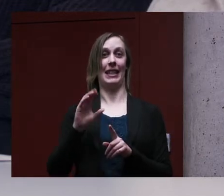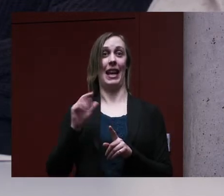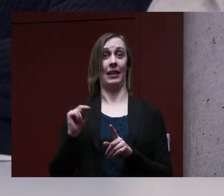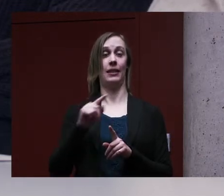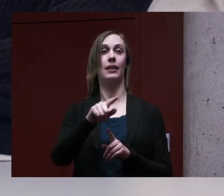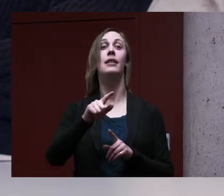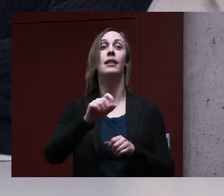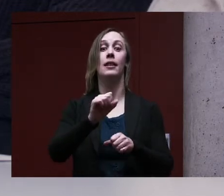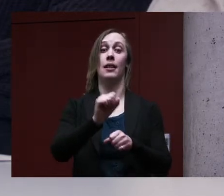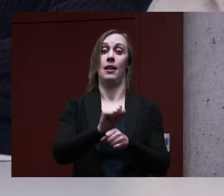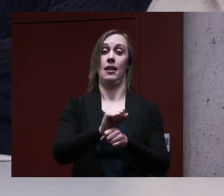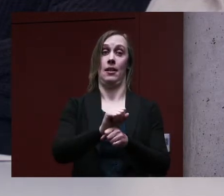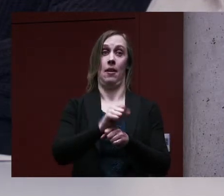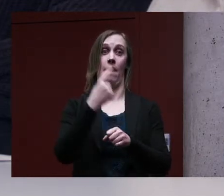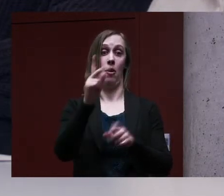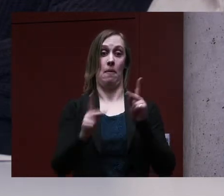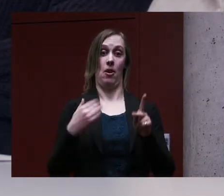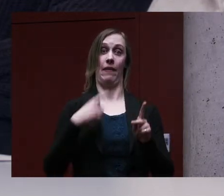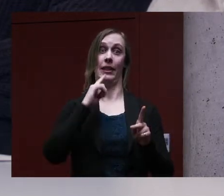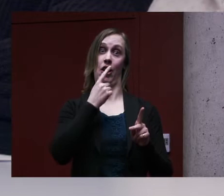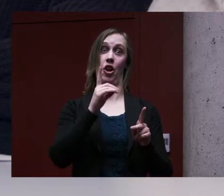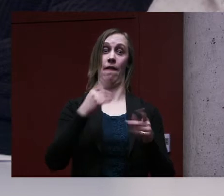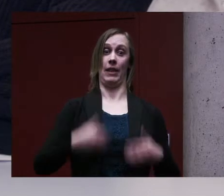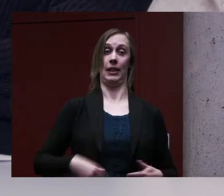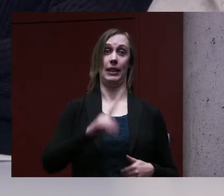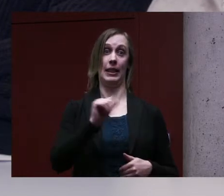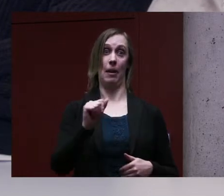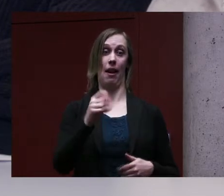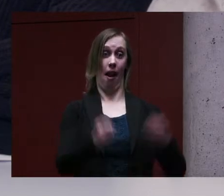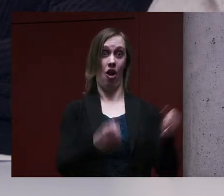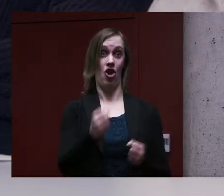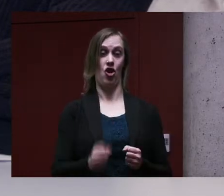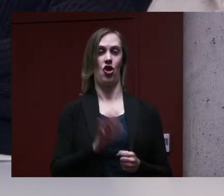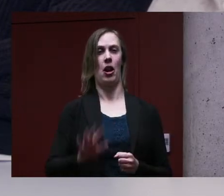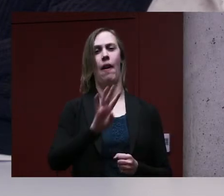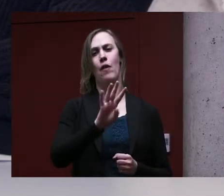physical disability in Nova Scotia is about 42.9%,